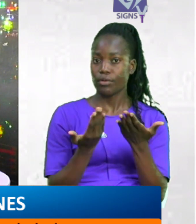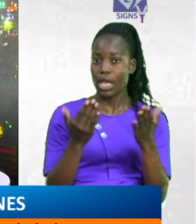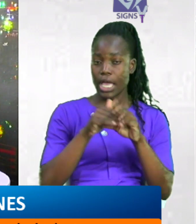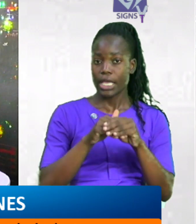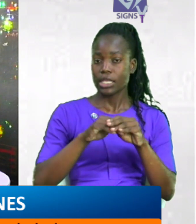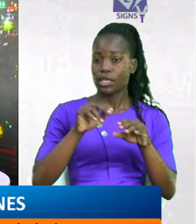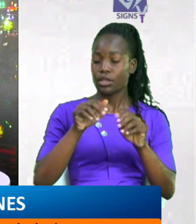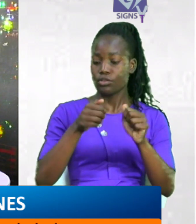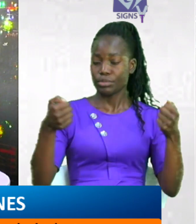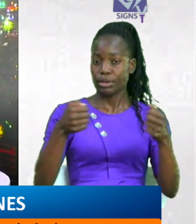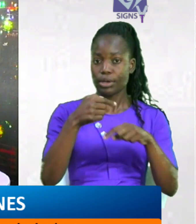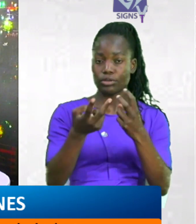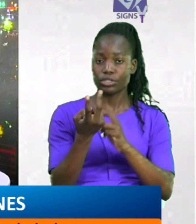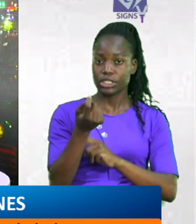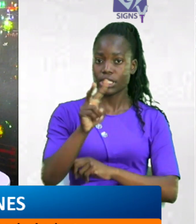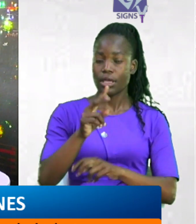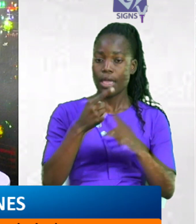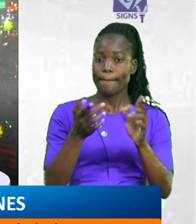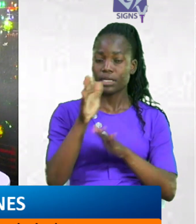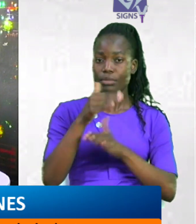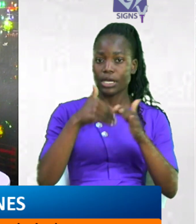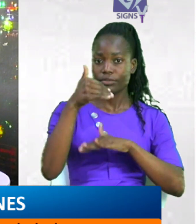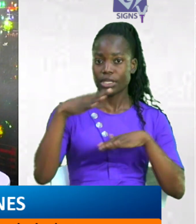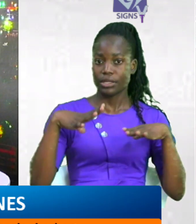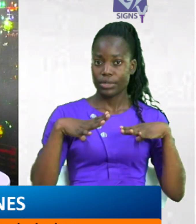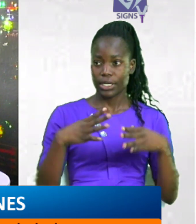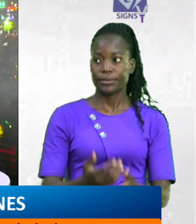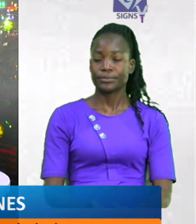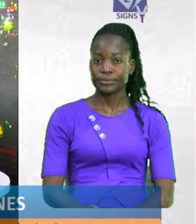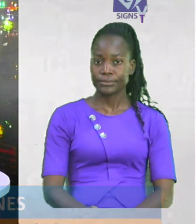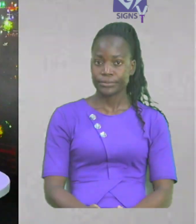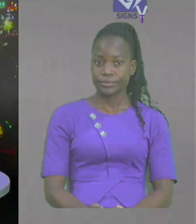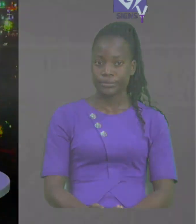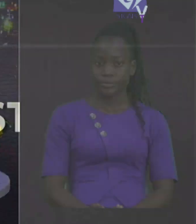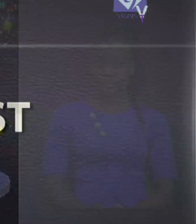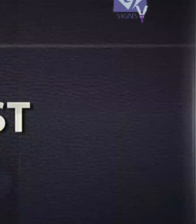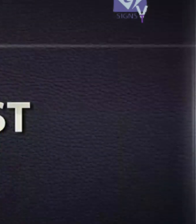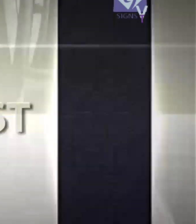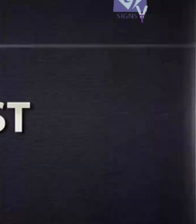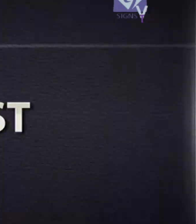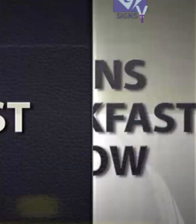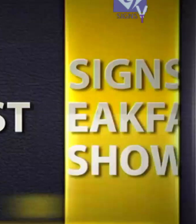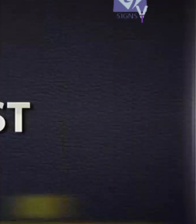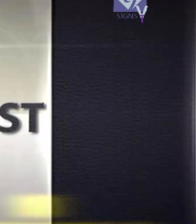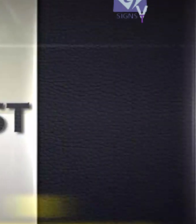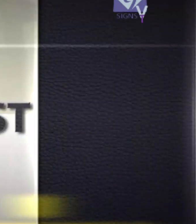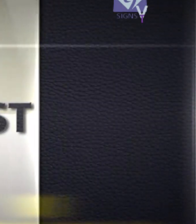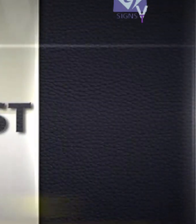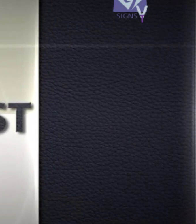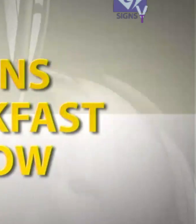the end of what is making headlines in the country. We can know when we come back from the break, we're gonna be bringing you